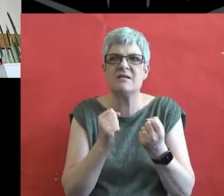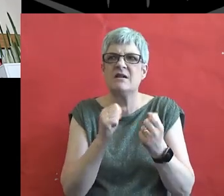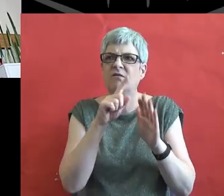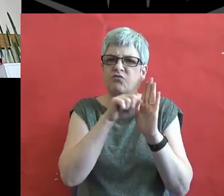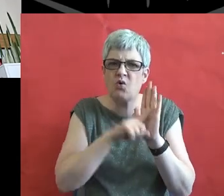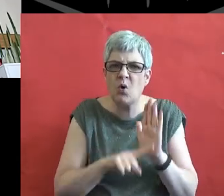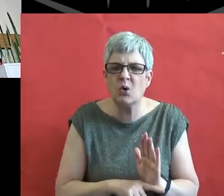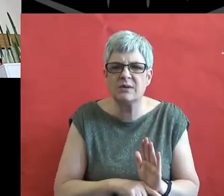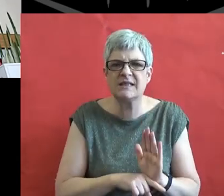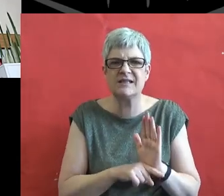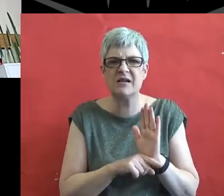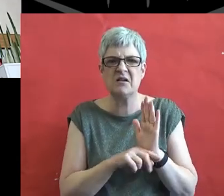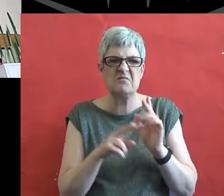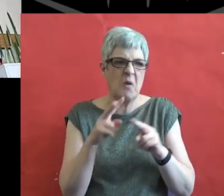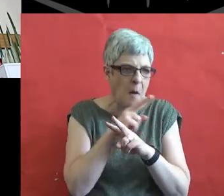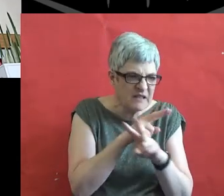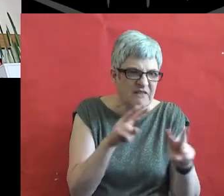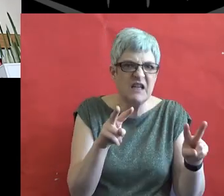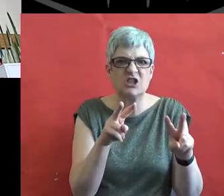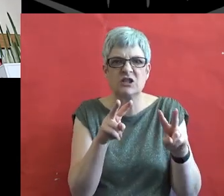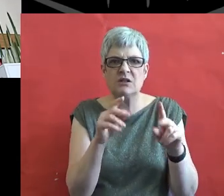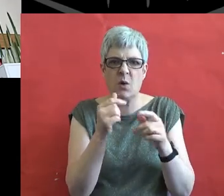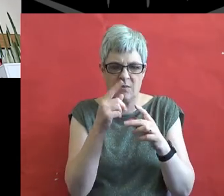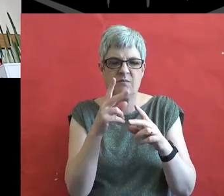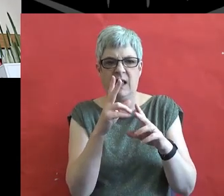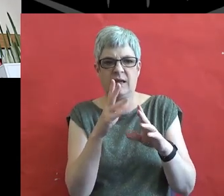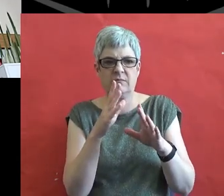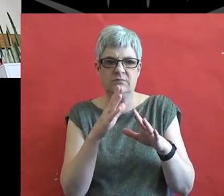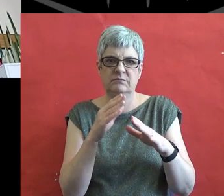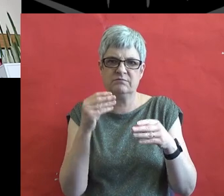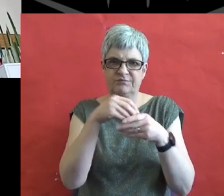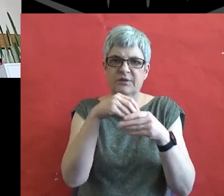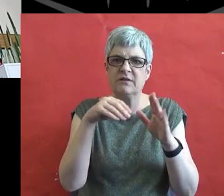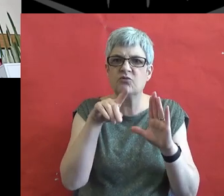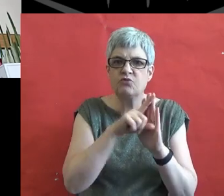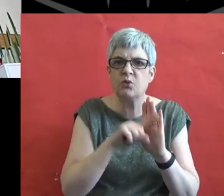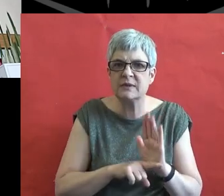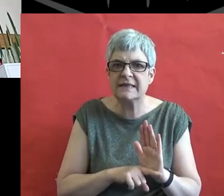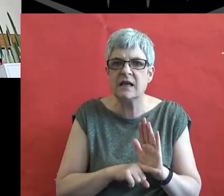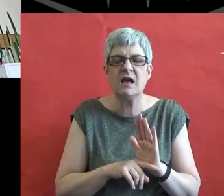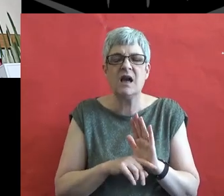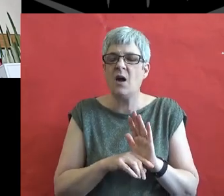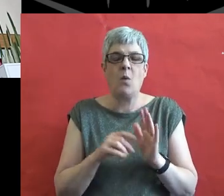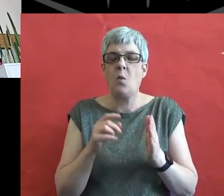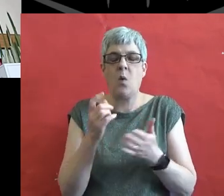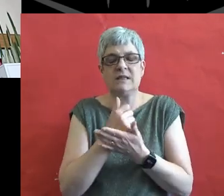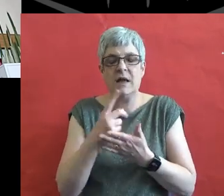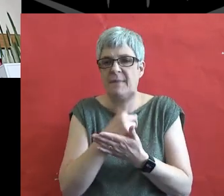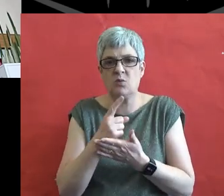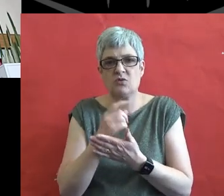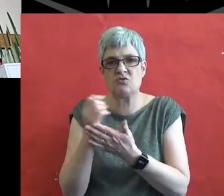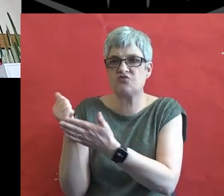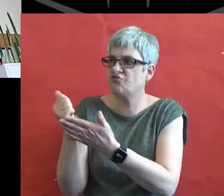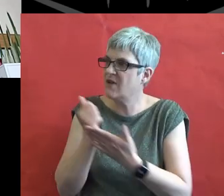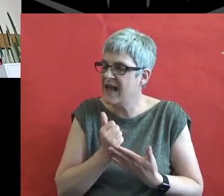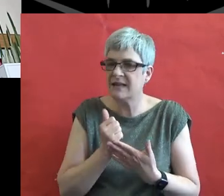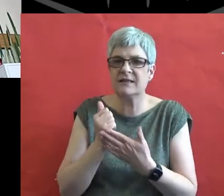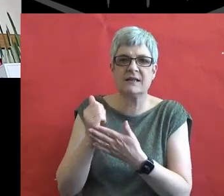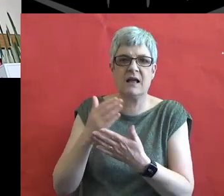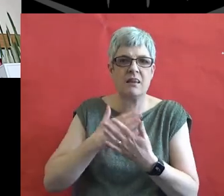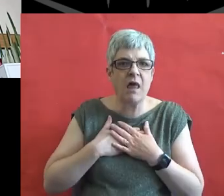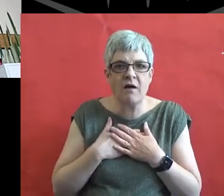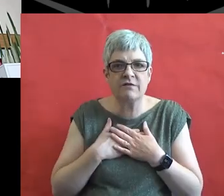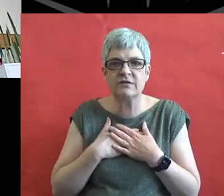about observation that they did. Nothing to do with grace and generous love, which was the way of